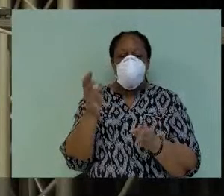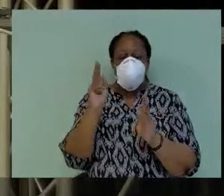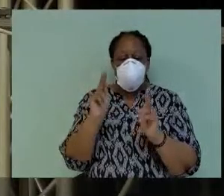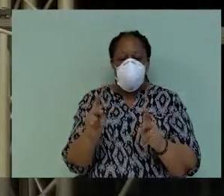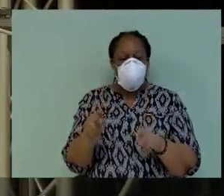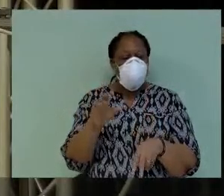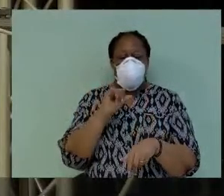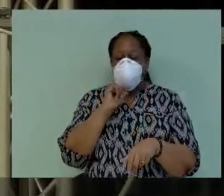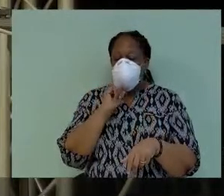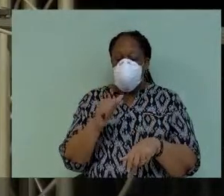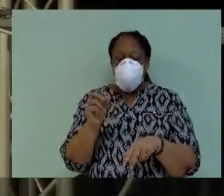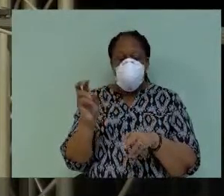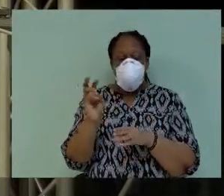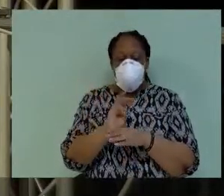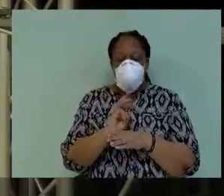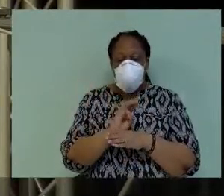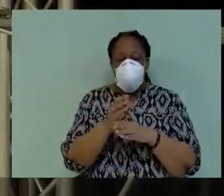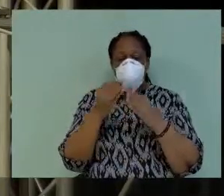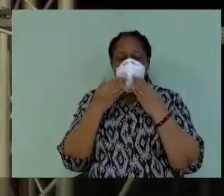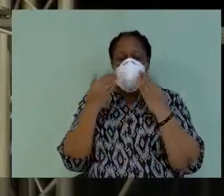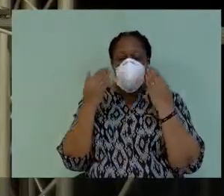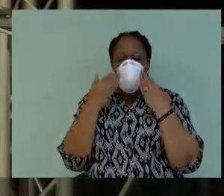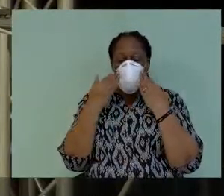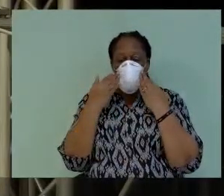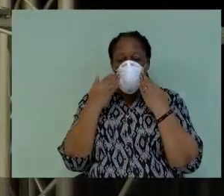masks, of course not over their eyes.